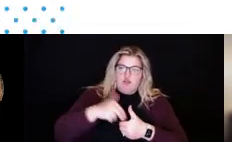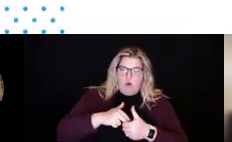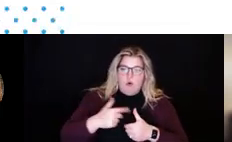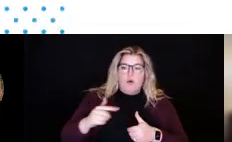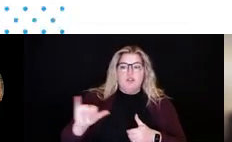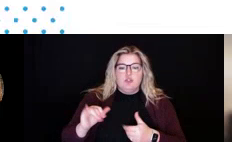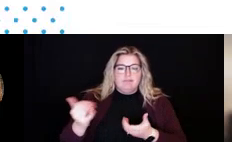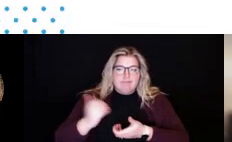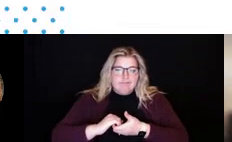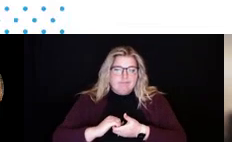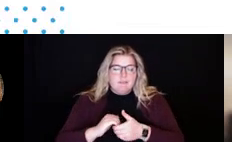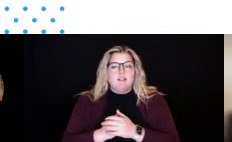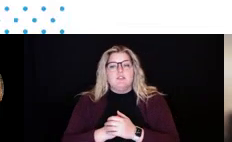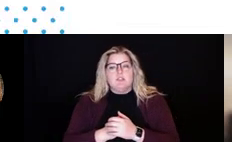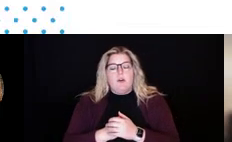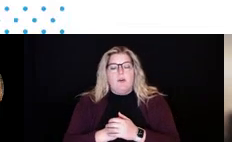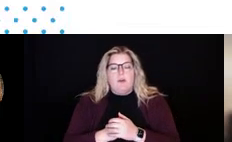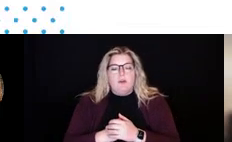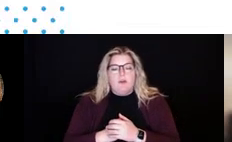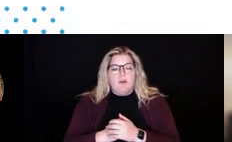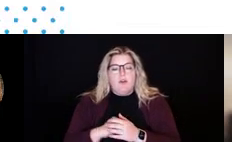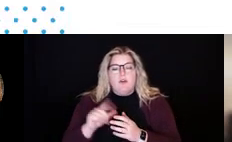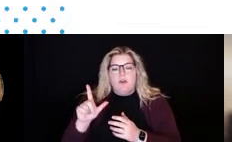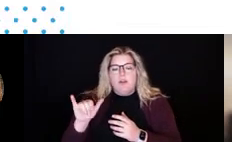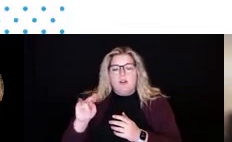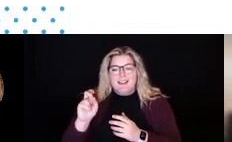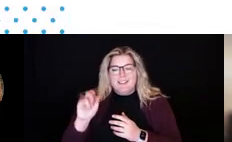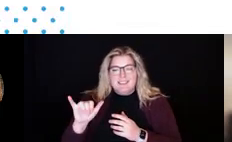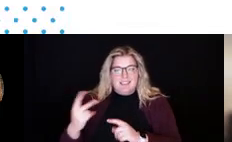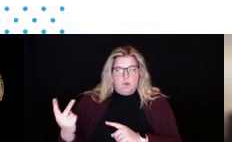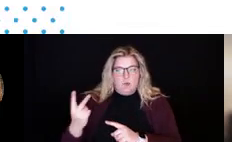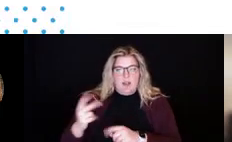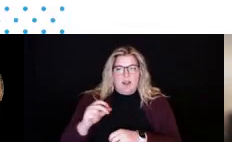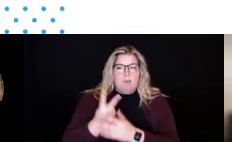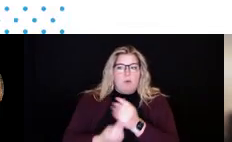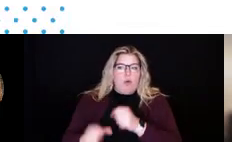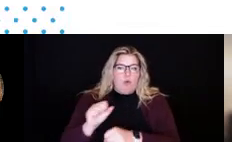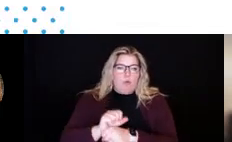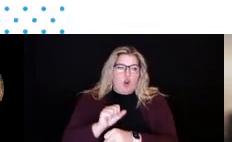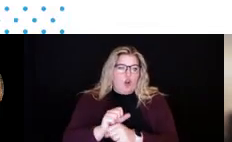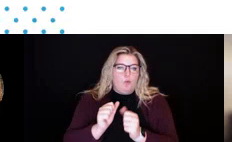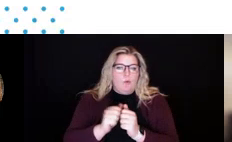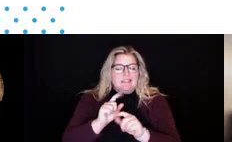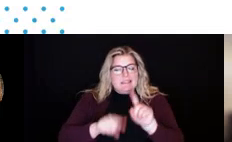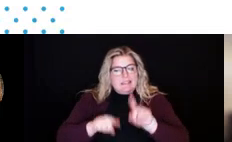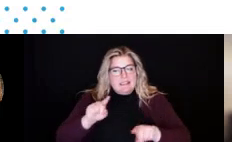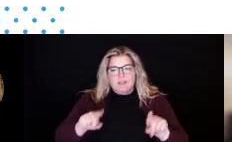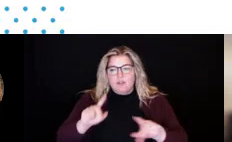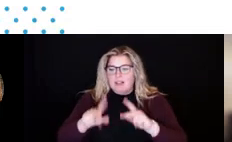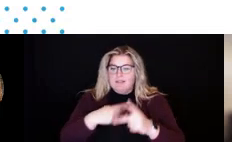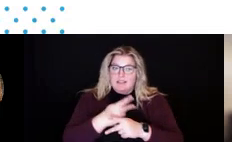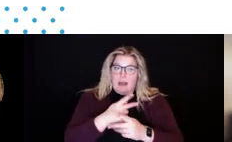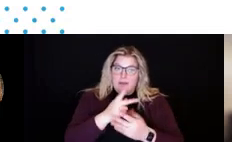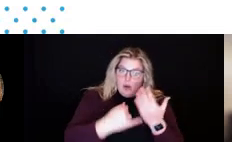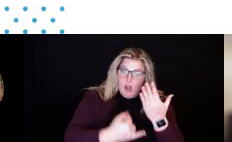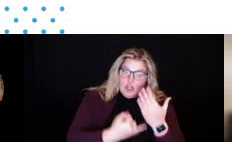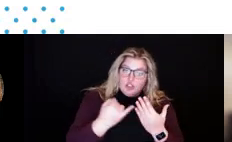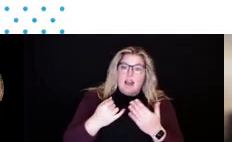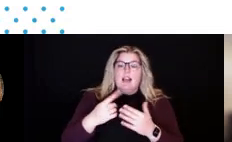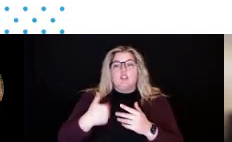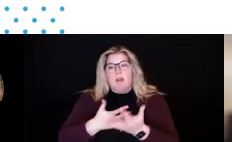designers and developers. So Lindsay and I work across a wide range of different types of projects and different teams,